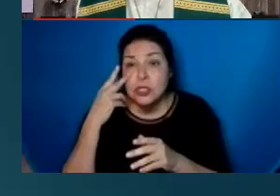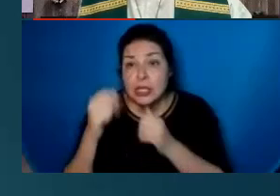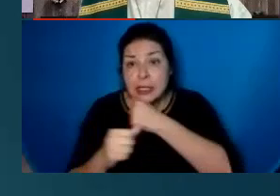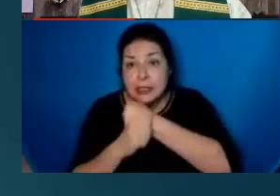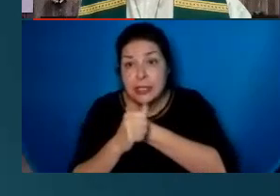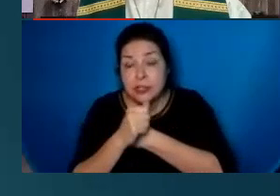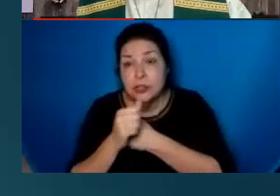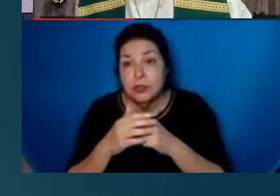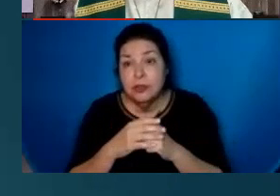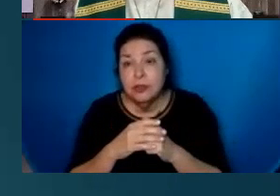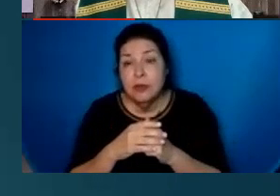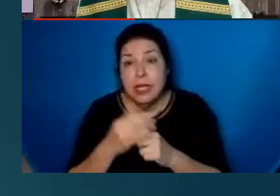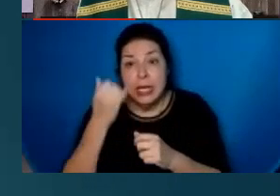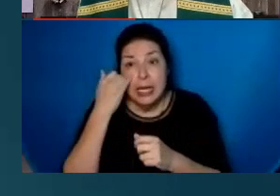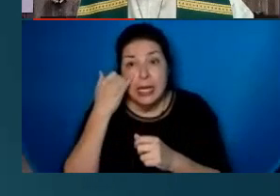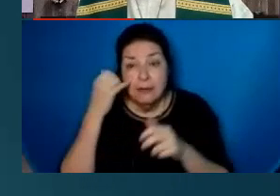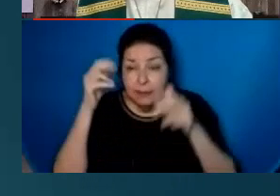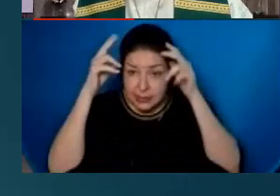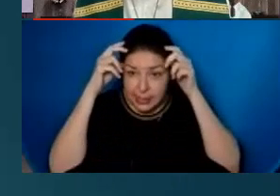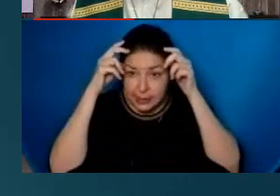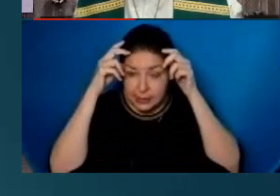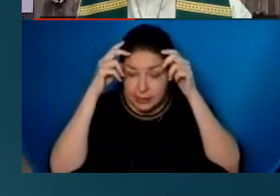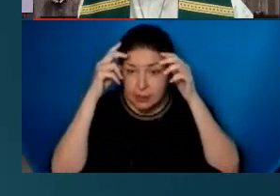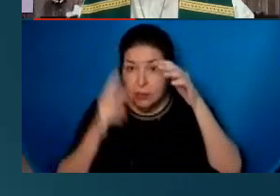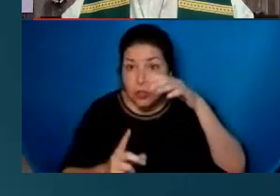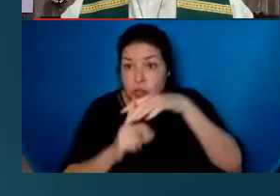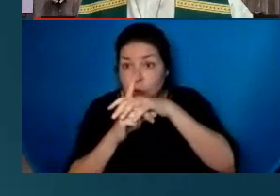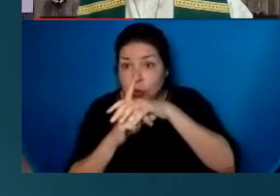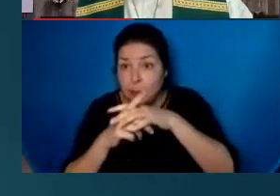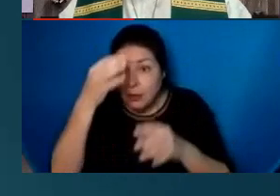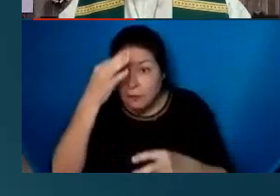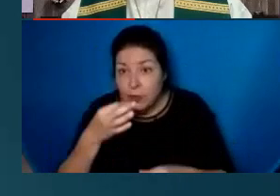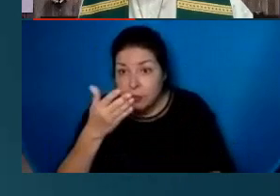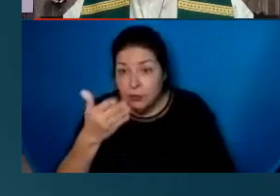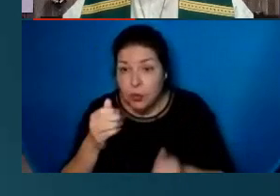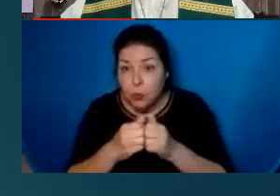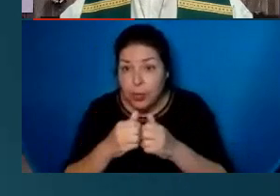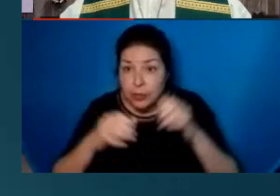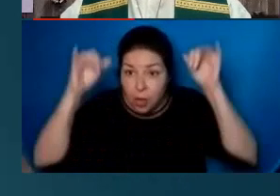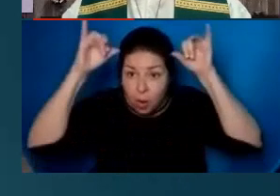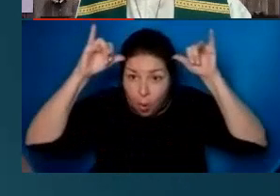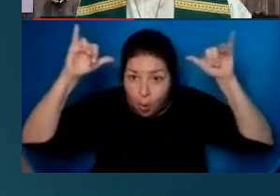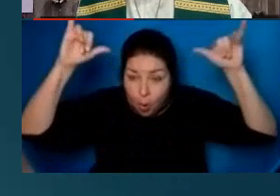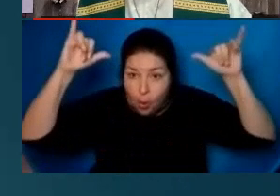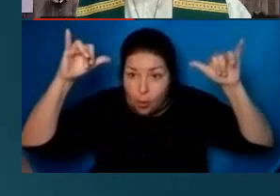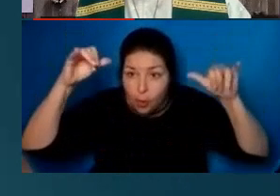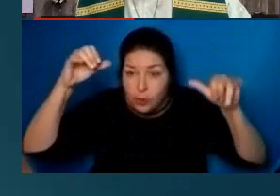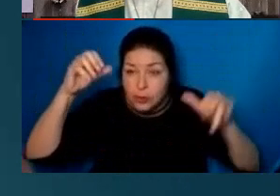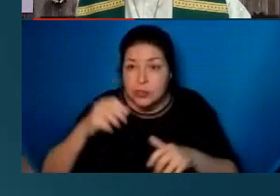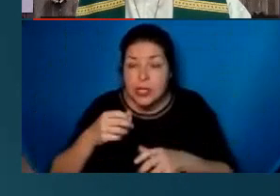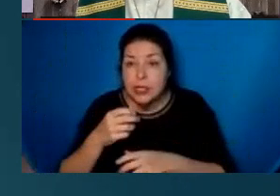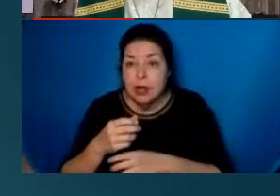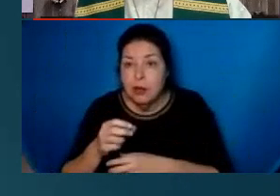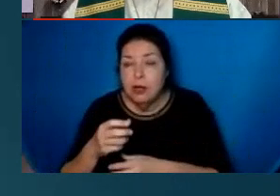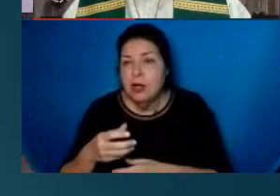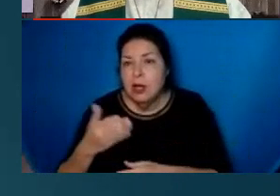After all, if Satan popped up in front of you with horns and a pitchfork and a strong